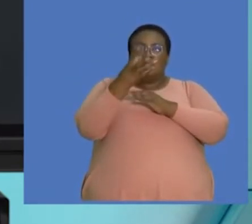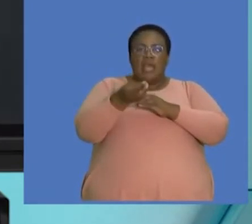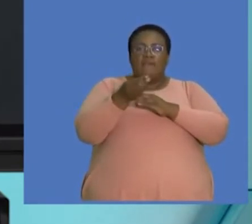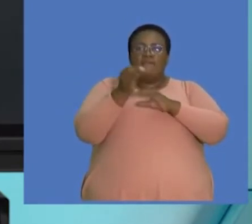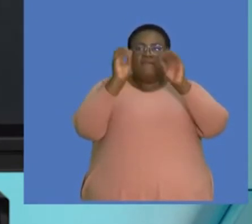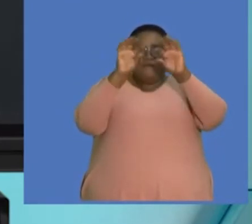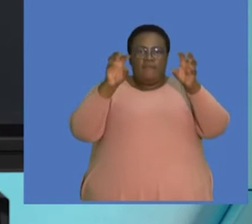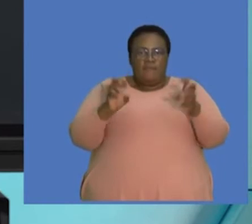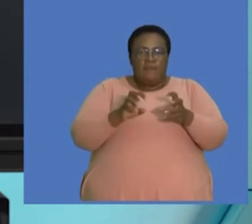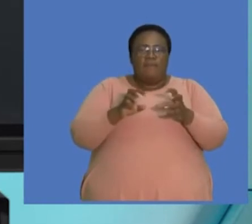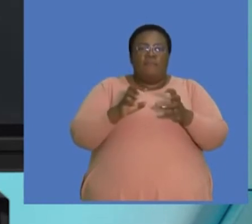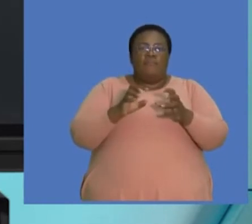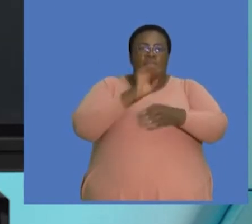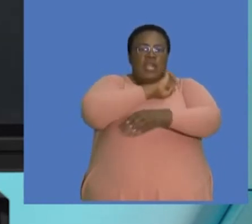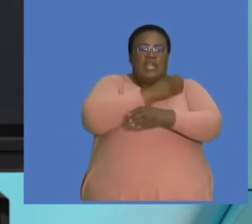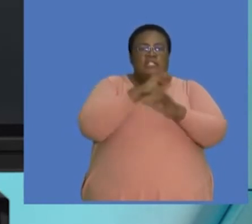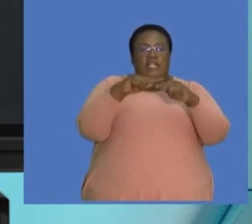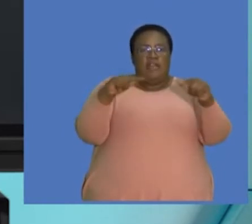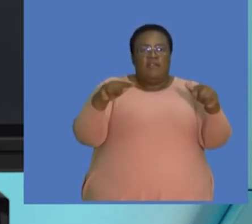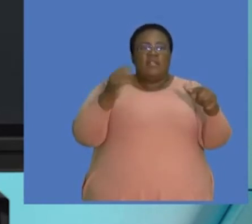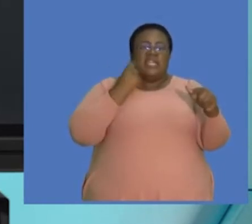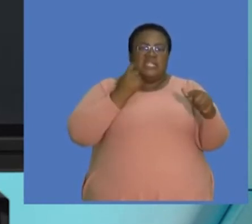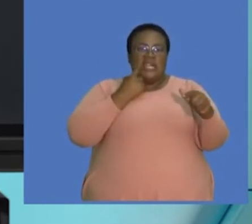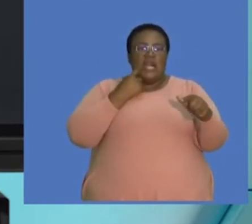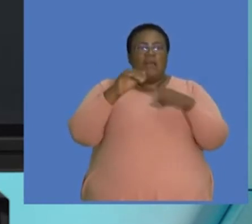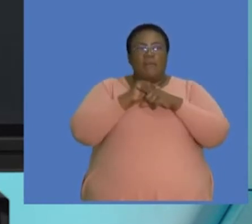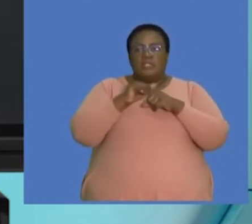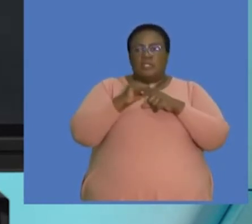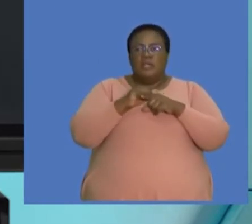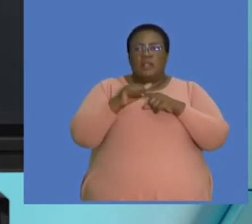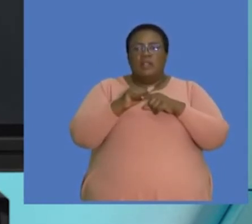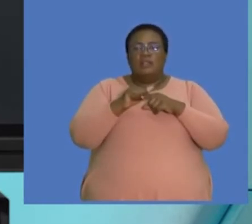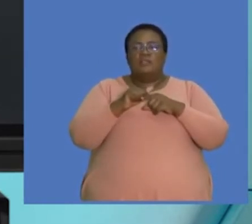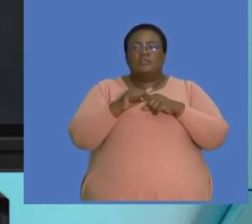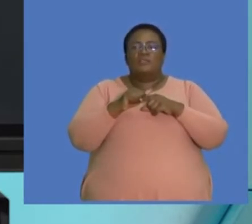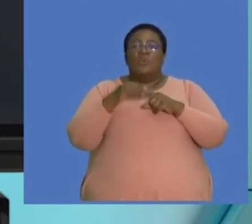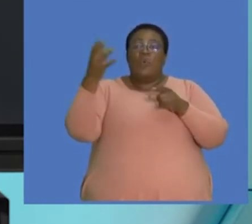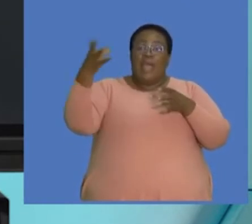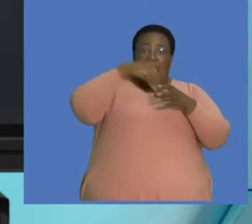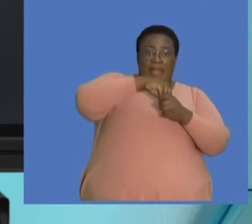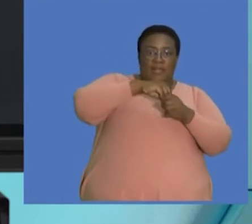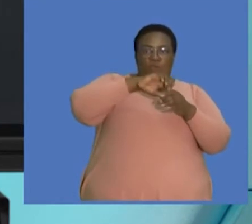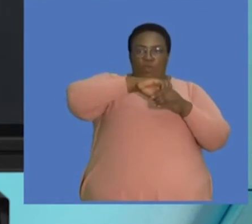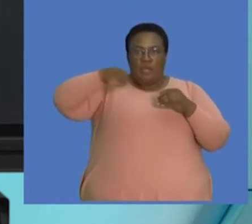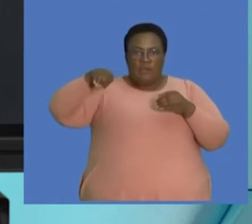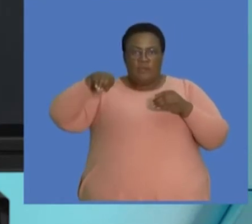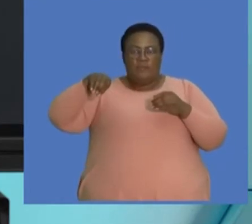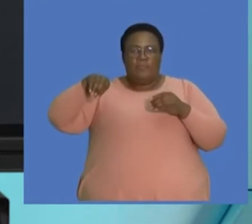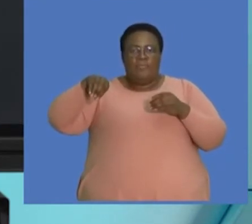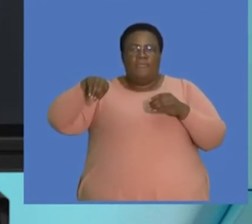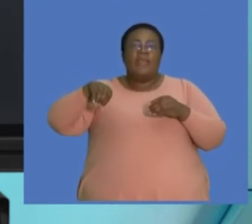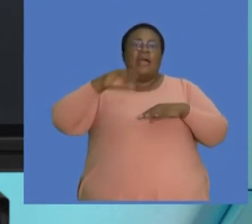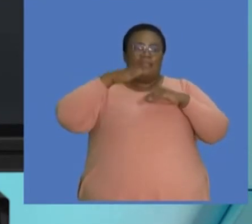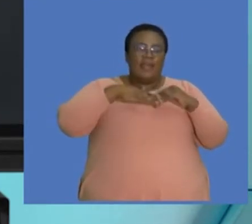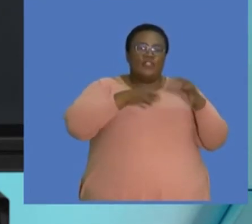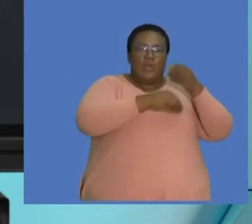electrons occupy these orbitals, this energy level. So it's easier, it's actually practical to knock out electrons or bring in